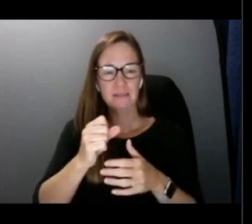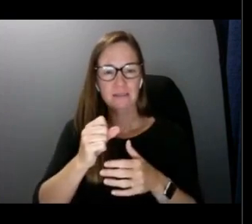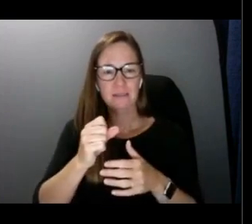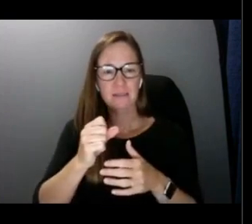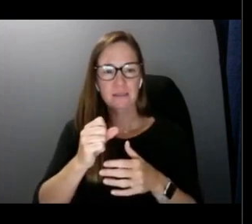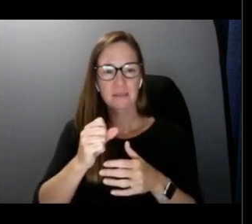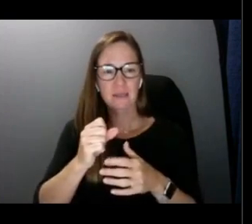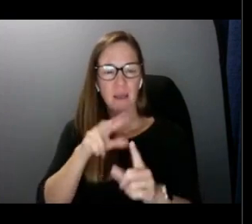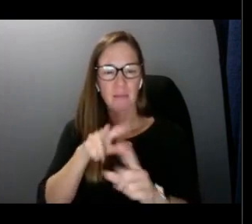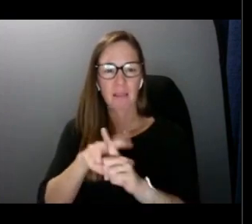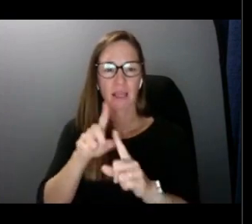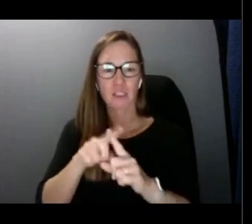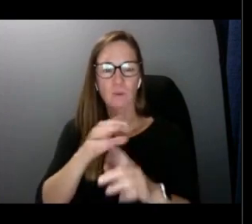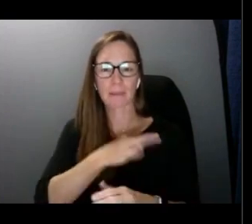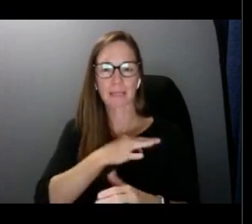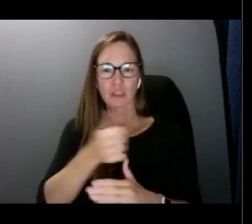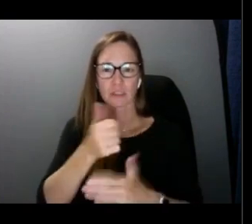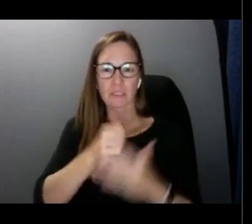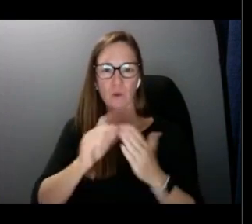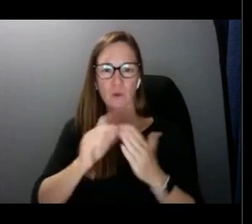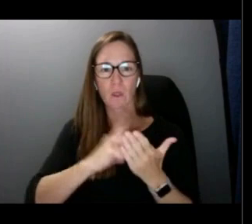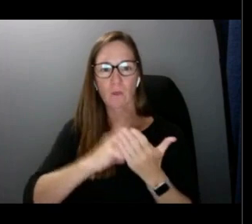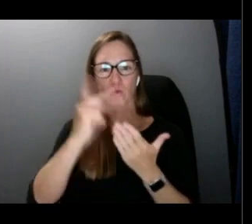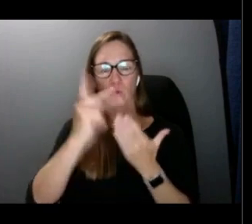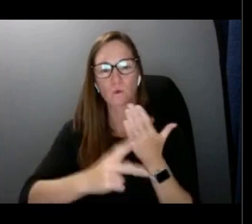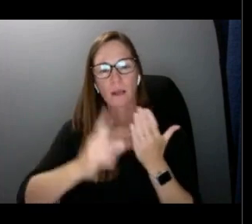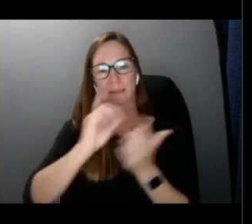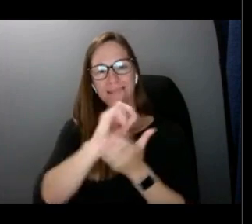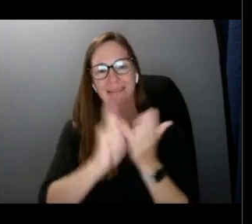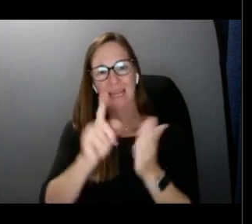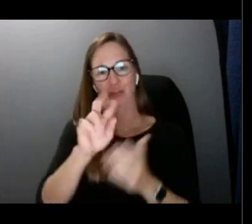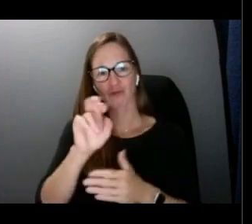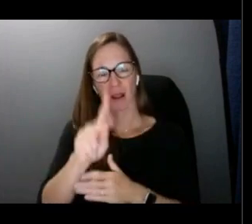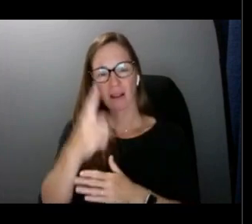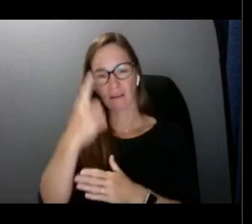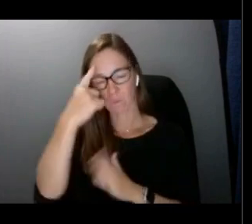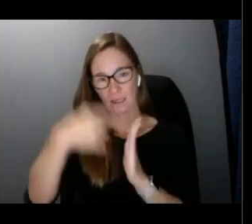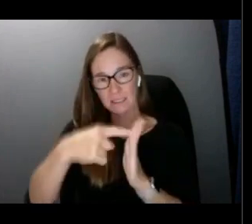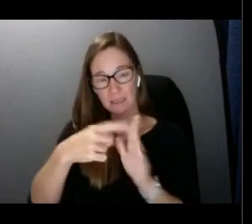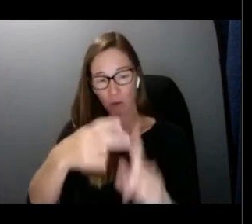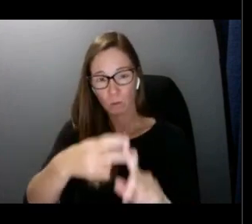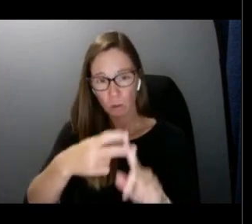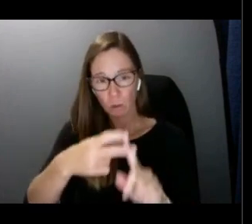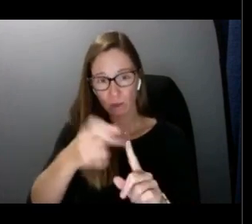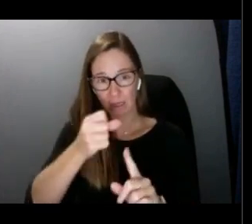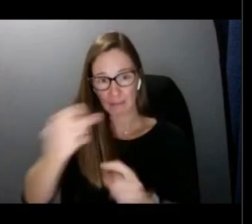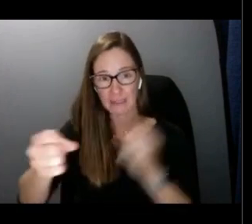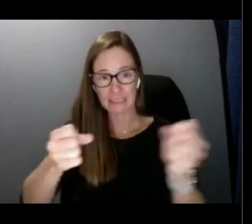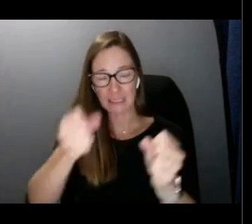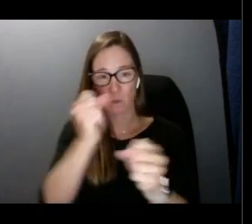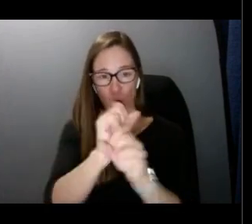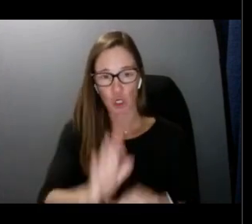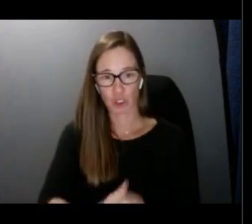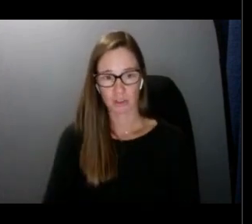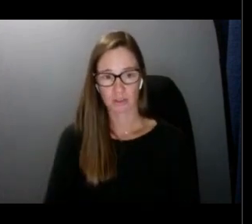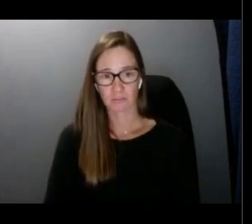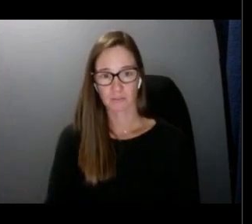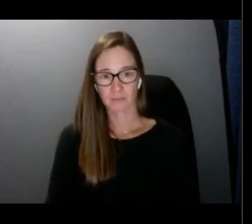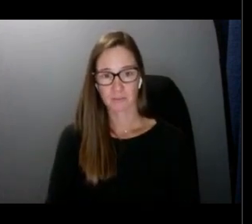applications under the program design track? For example, recruiting and placing workers.